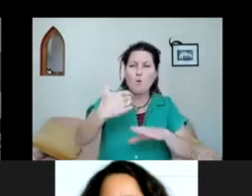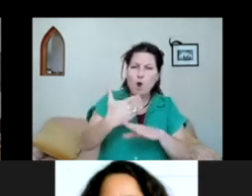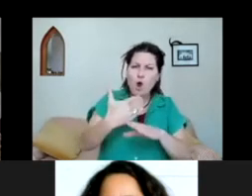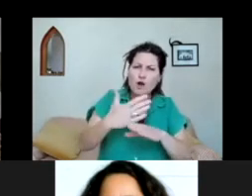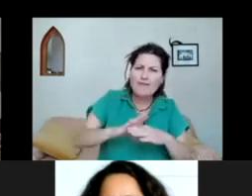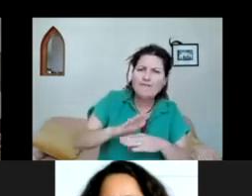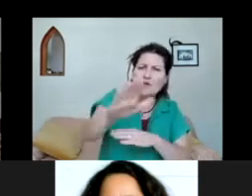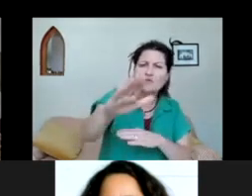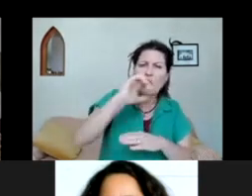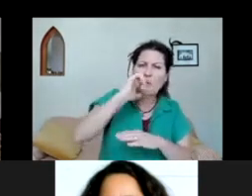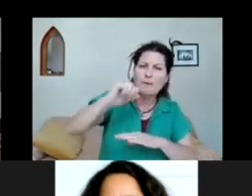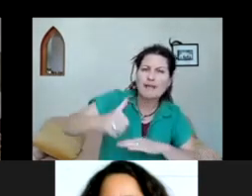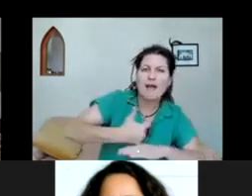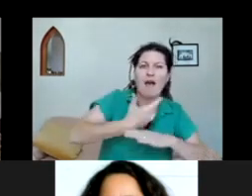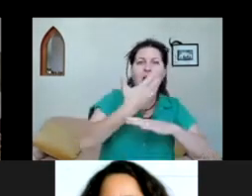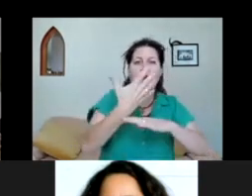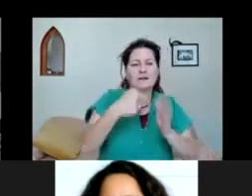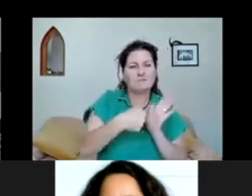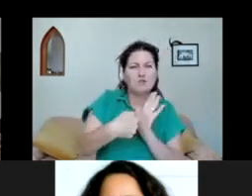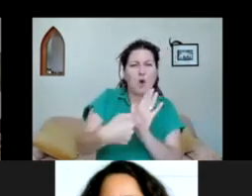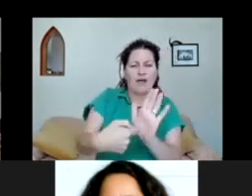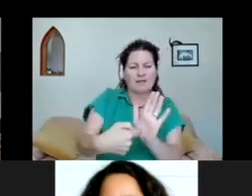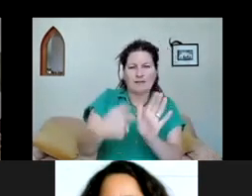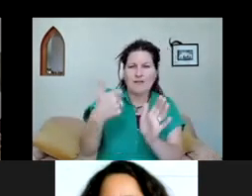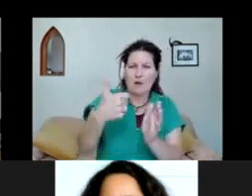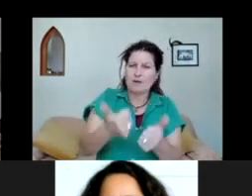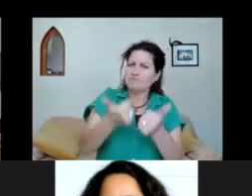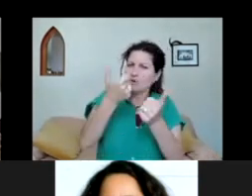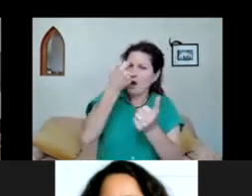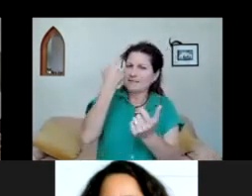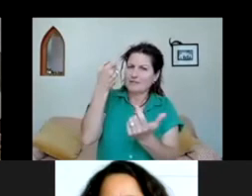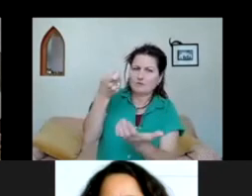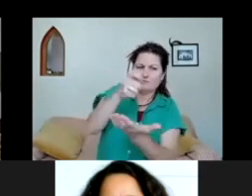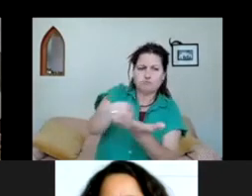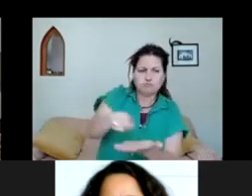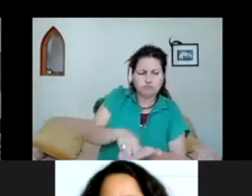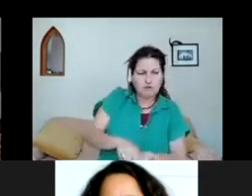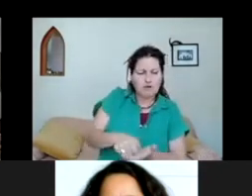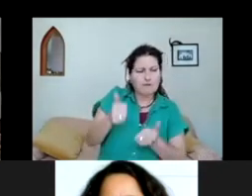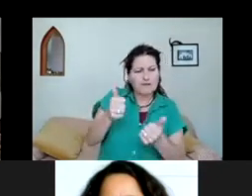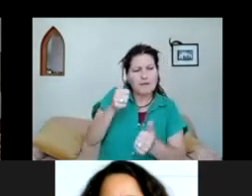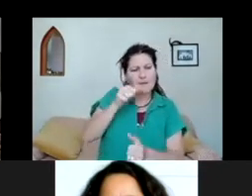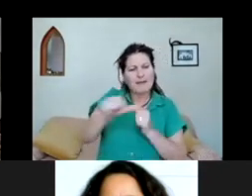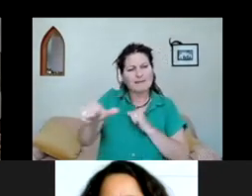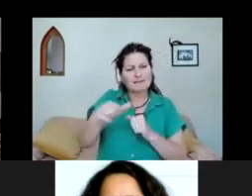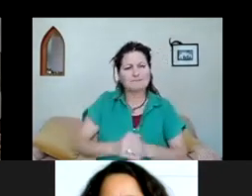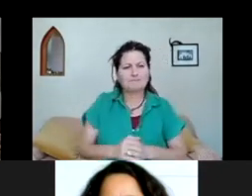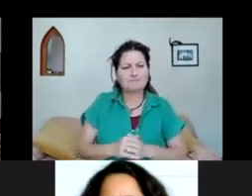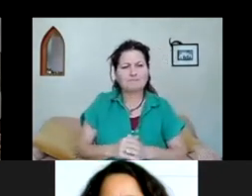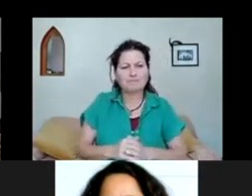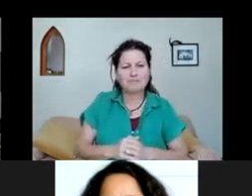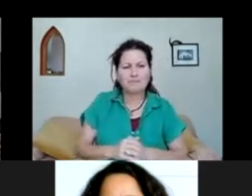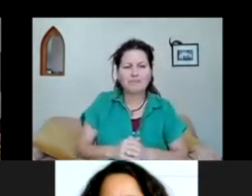thinking. Right, got you. It's just my question, I guess, is prompted by the fact that obviously if the initial day is